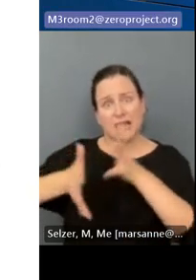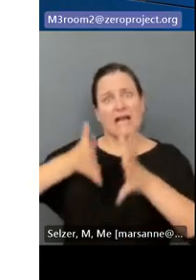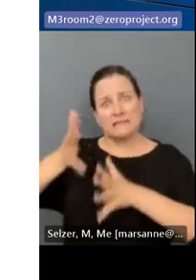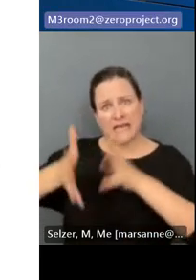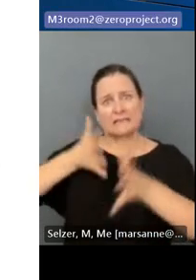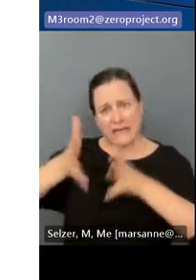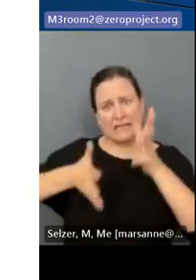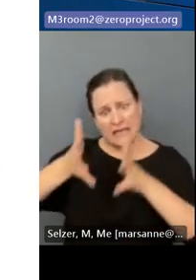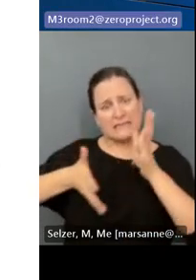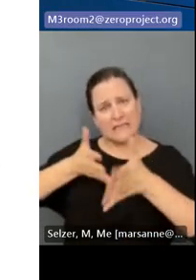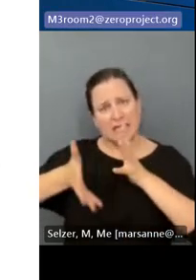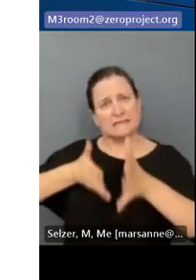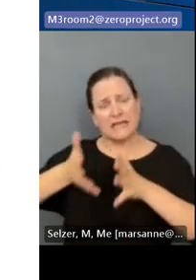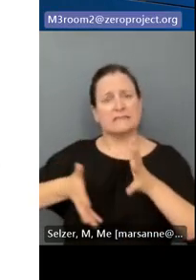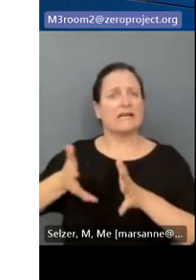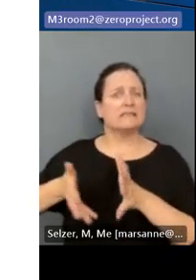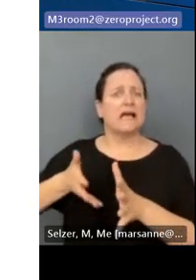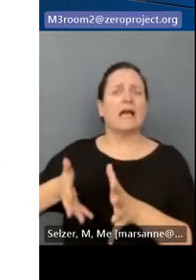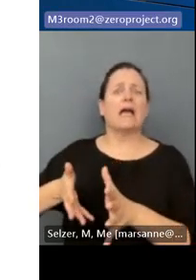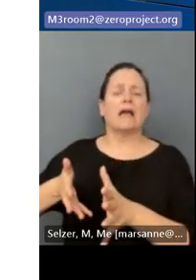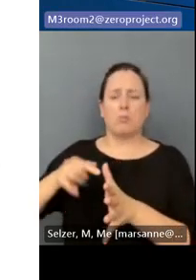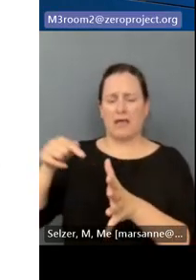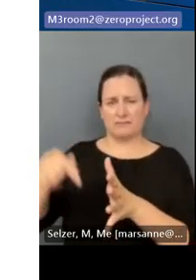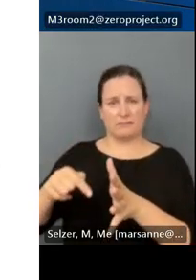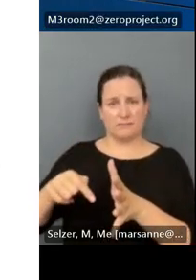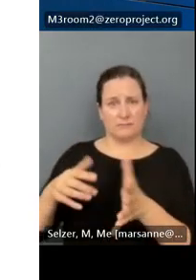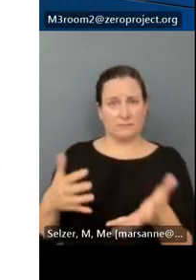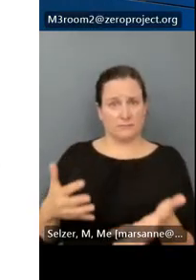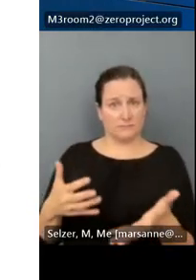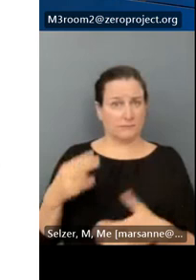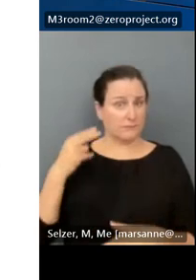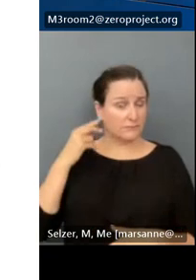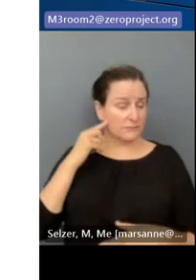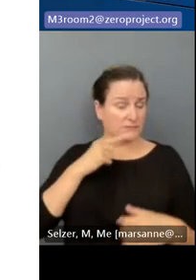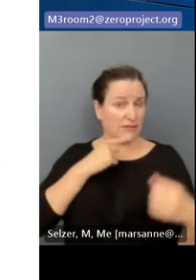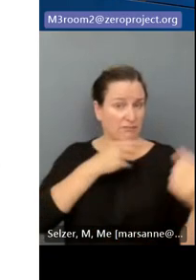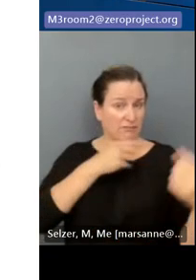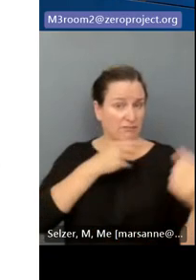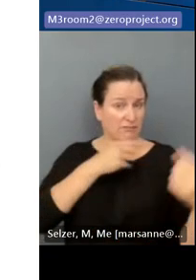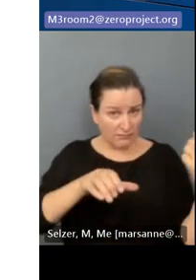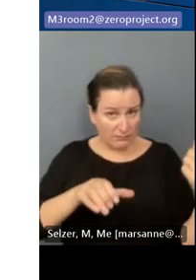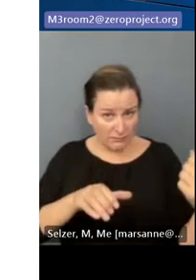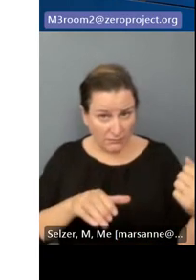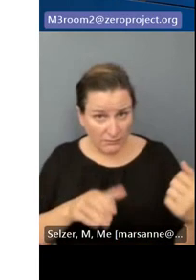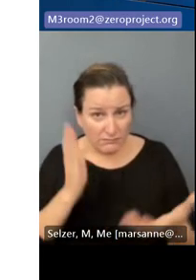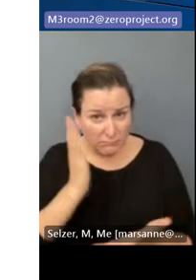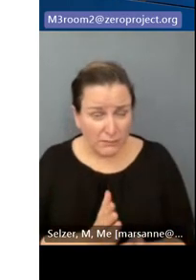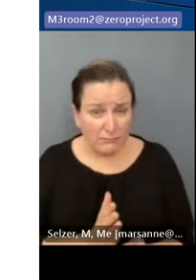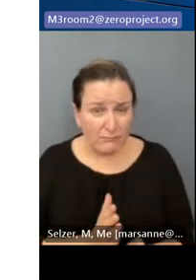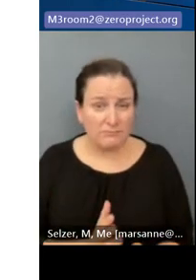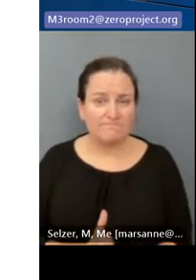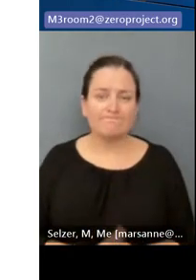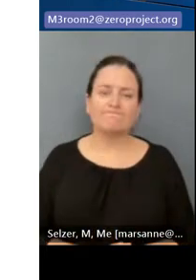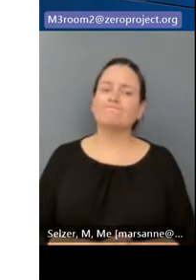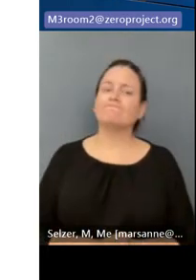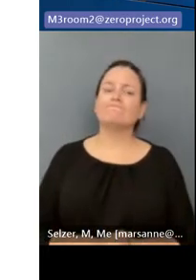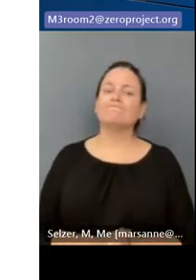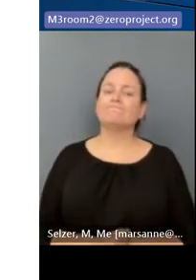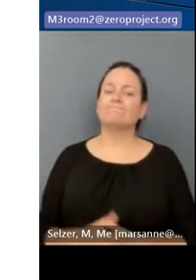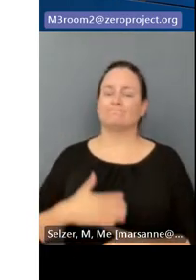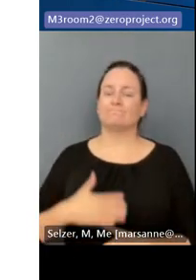that translate into access to knowledge or deaf empowerment? And this is where our project